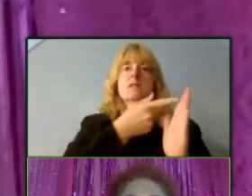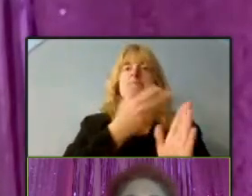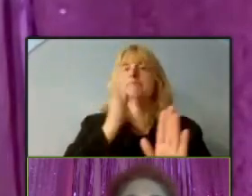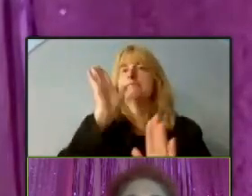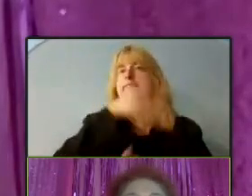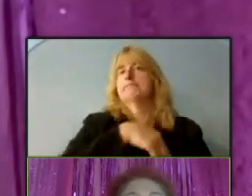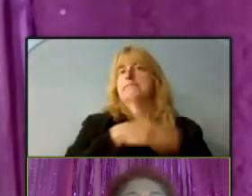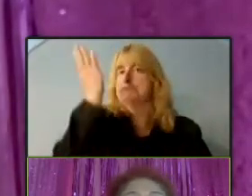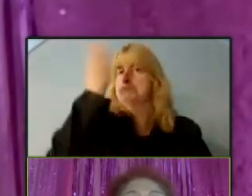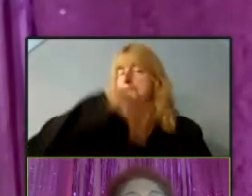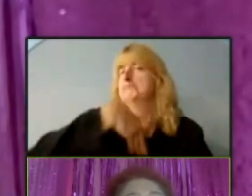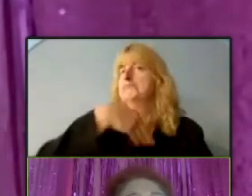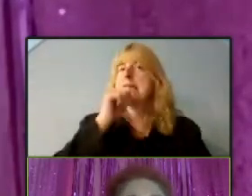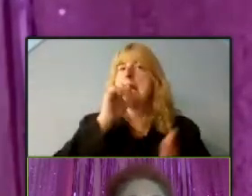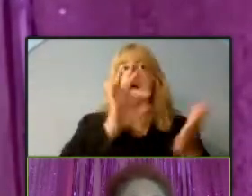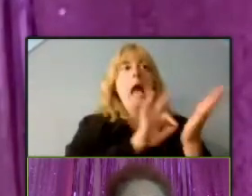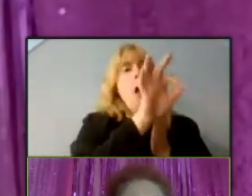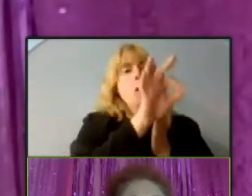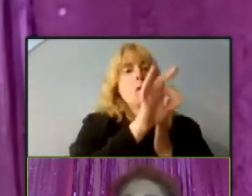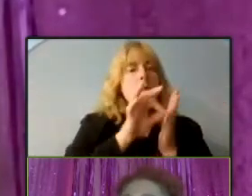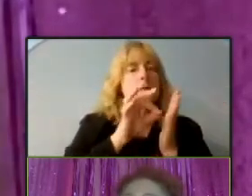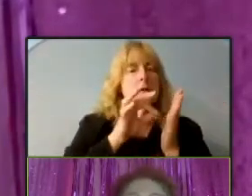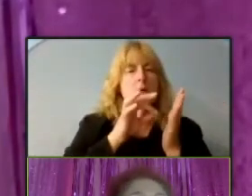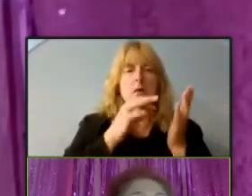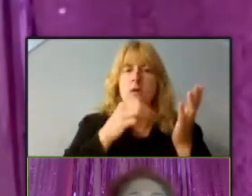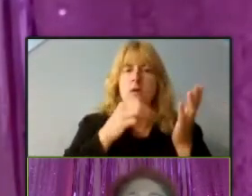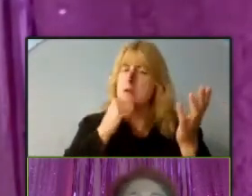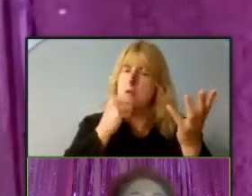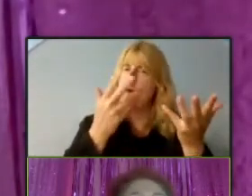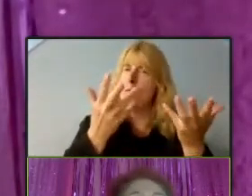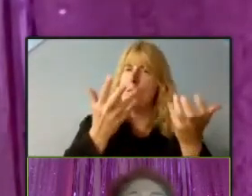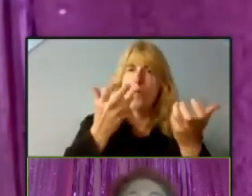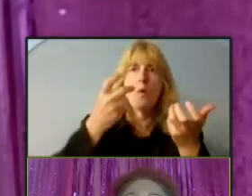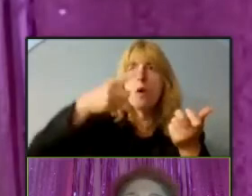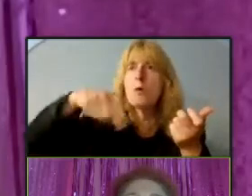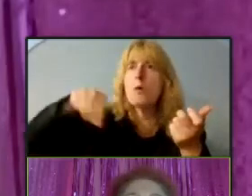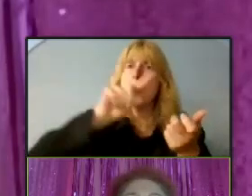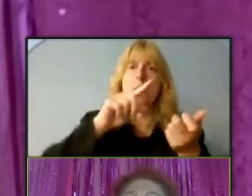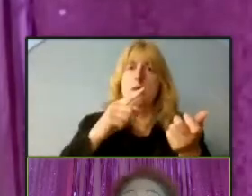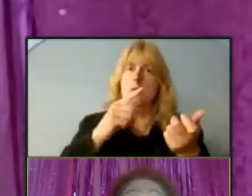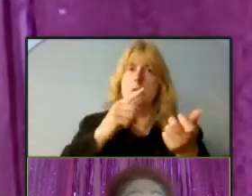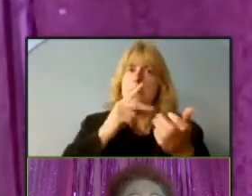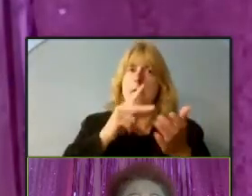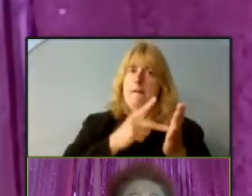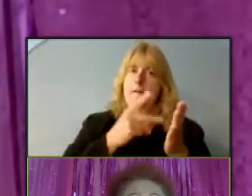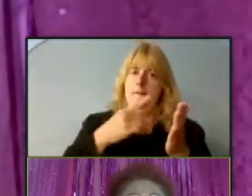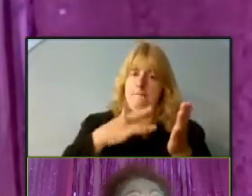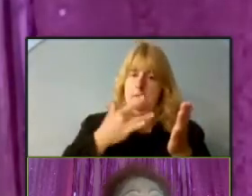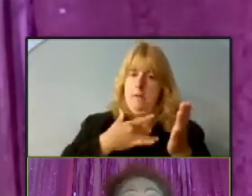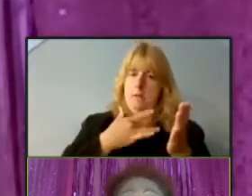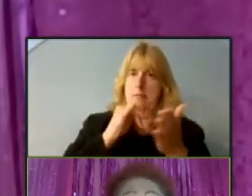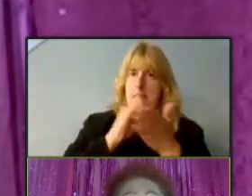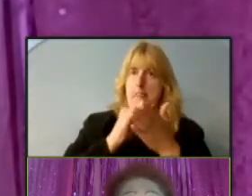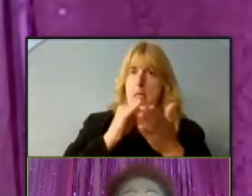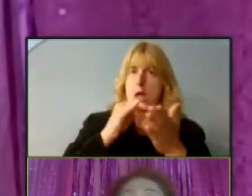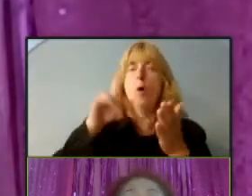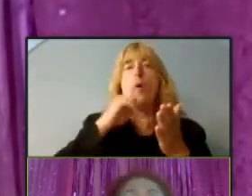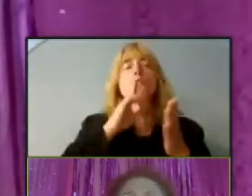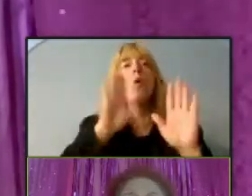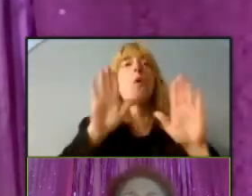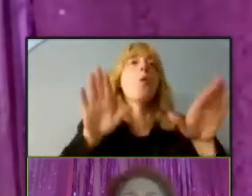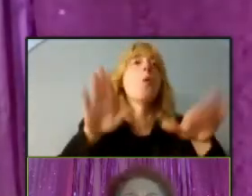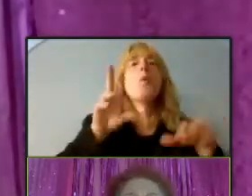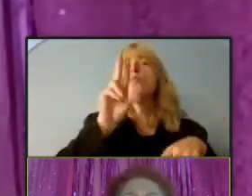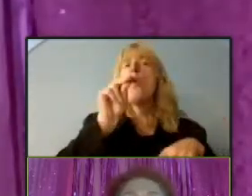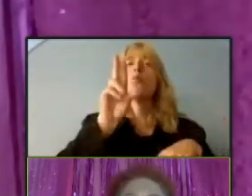discounted. Now, I want you to pause for a second, because I don't want you to get intellectually dishonest on me right now and start saying that I